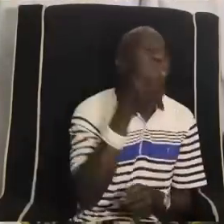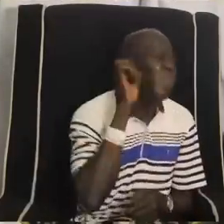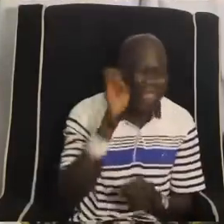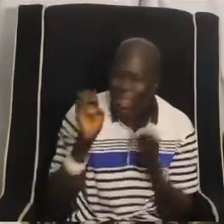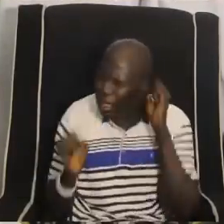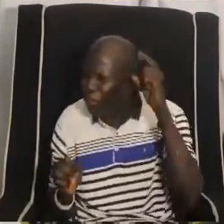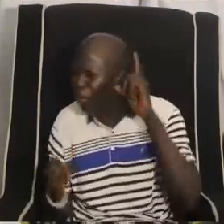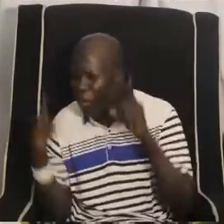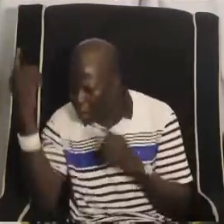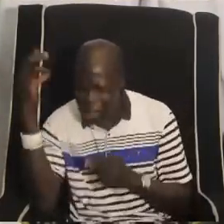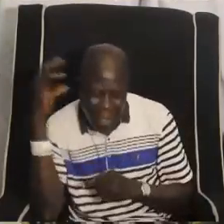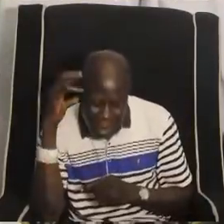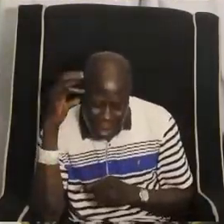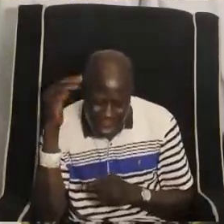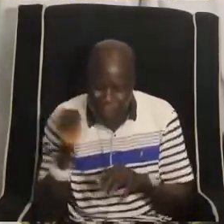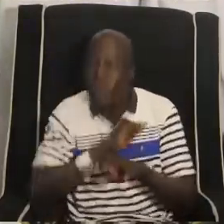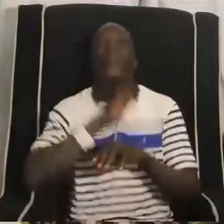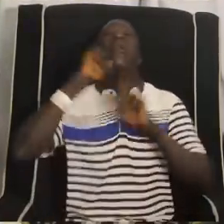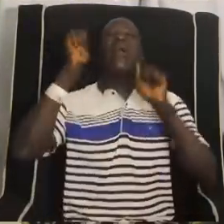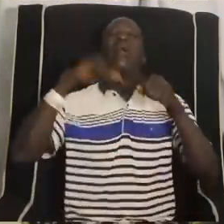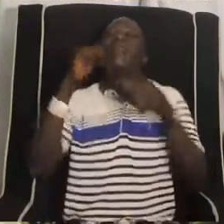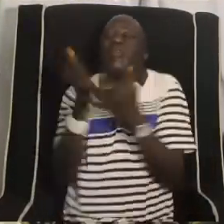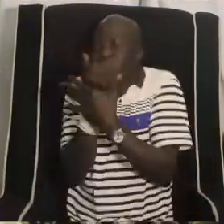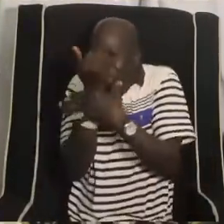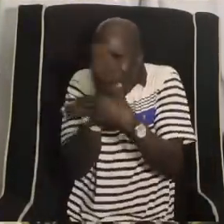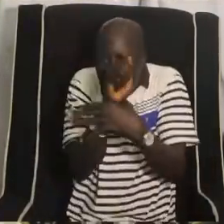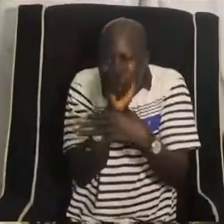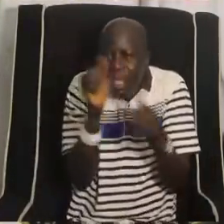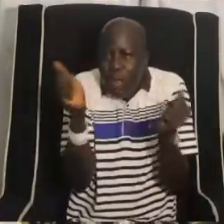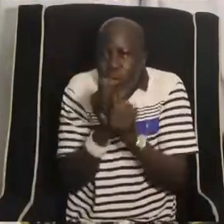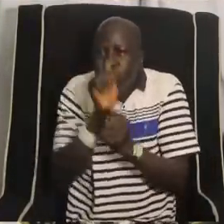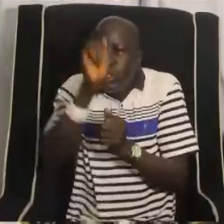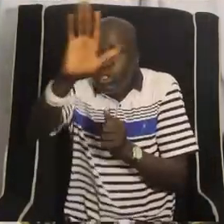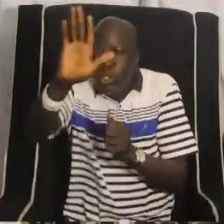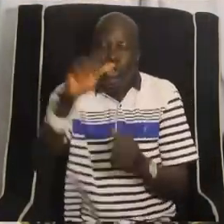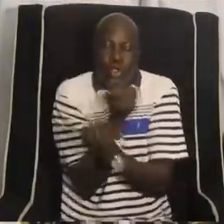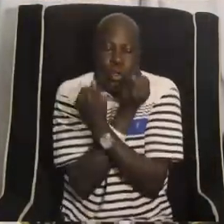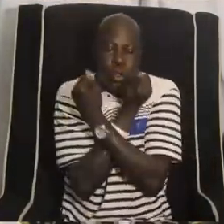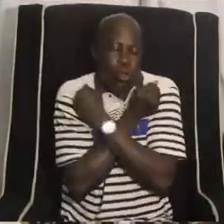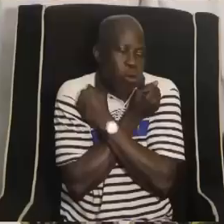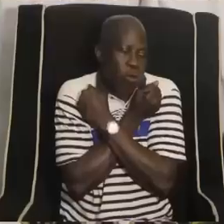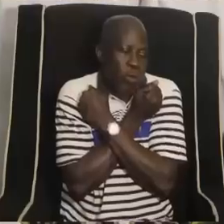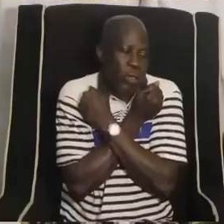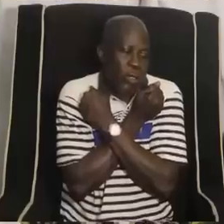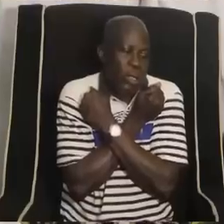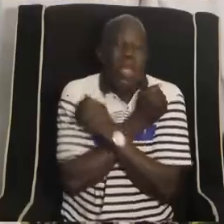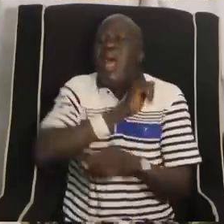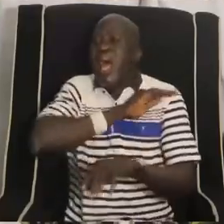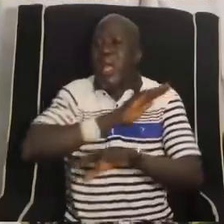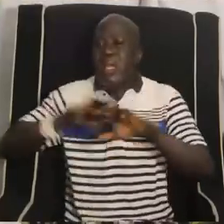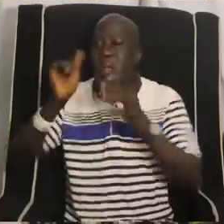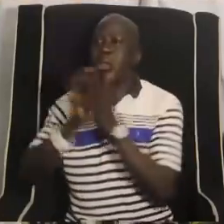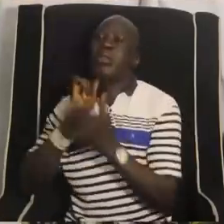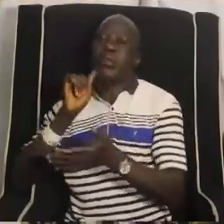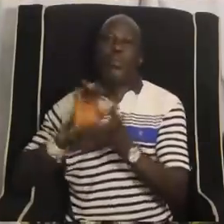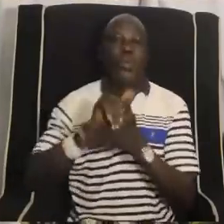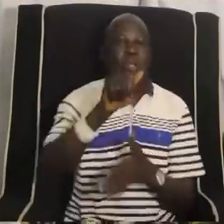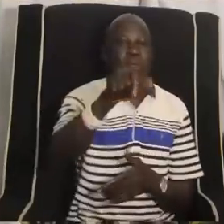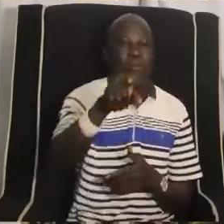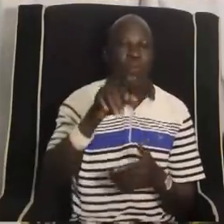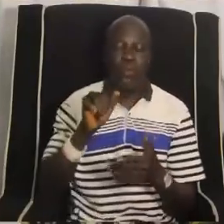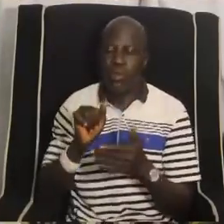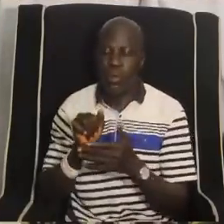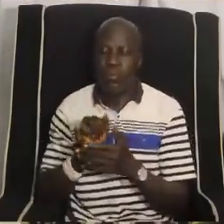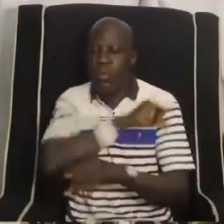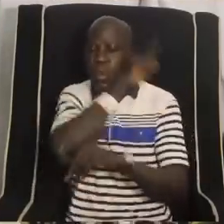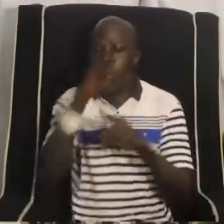nìkan ni mo gbọ́. I was the only one that heard. You can only share it with your lovers. O lè máa sọ pẹ̀lú àwọn ènìyàn rẹ. And they will not believe you. Wọn ò sì ní